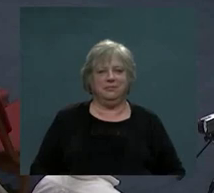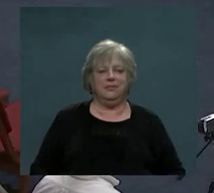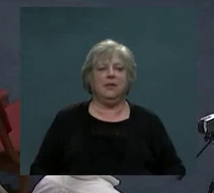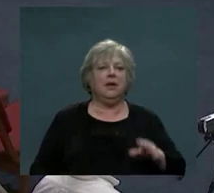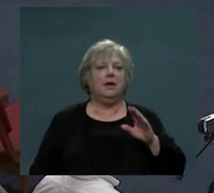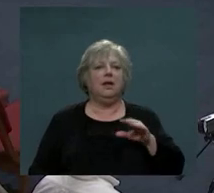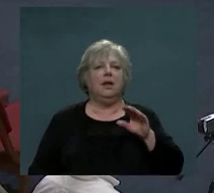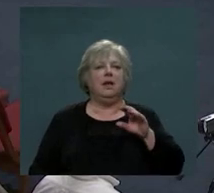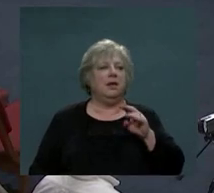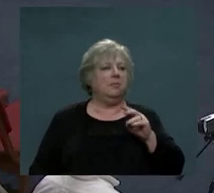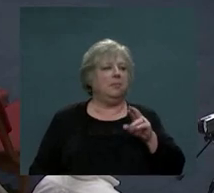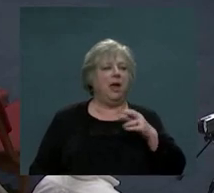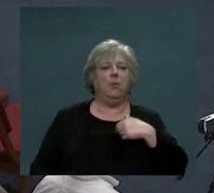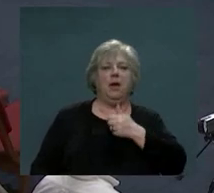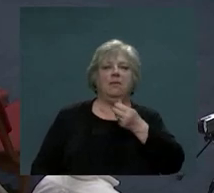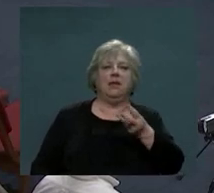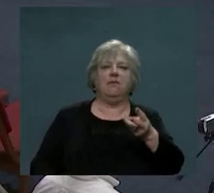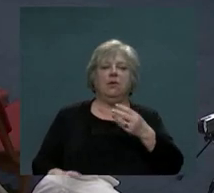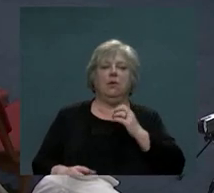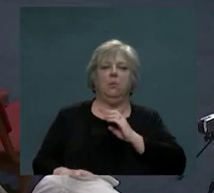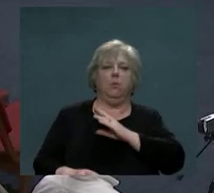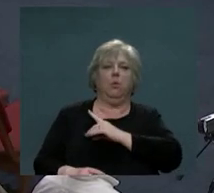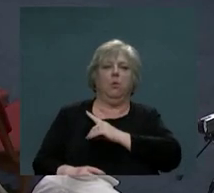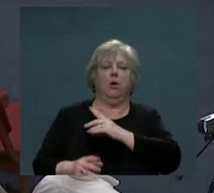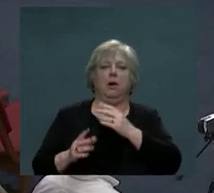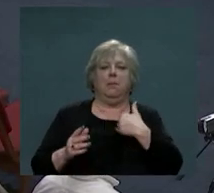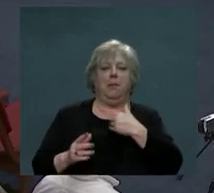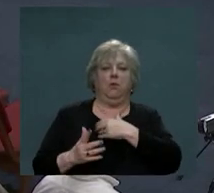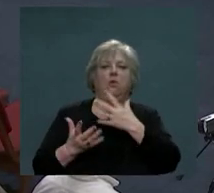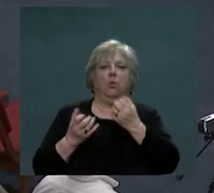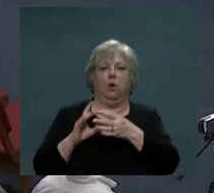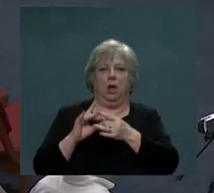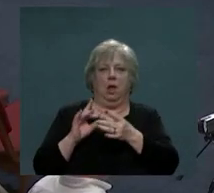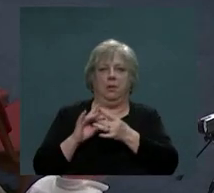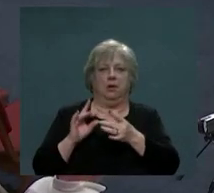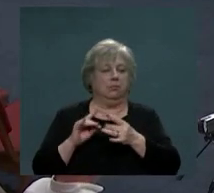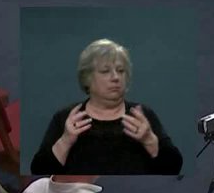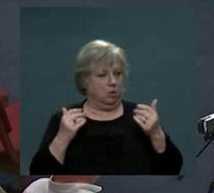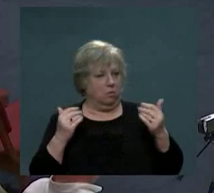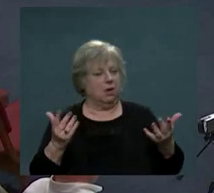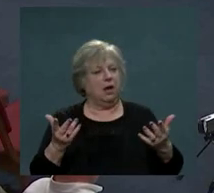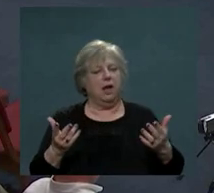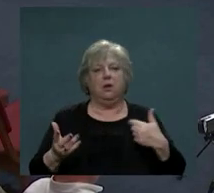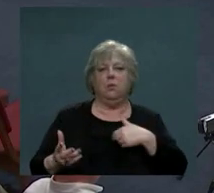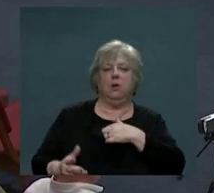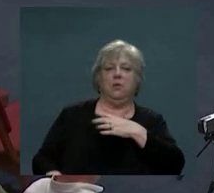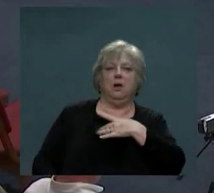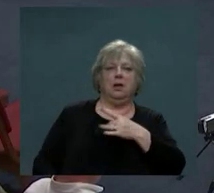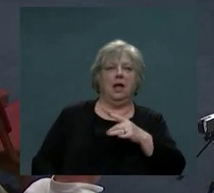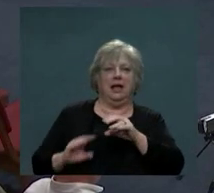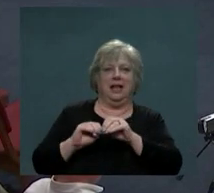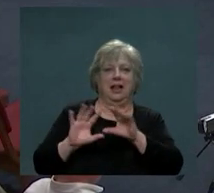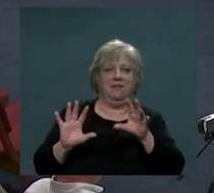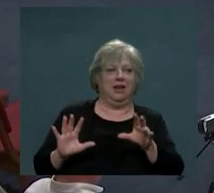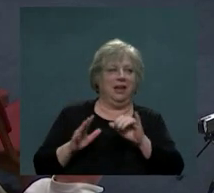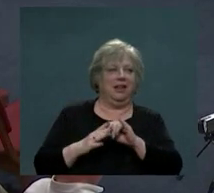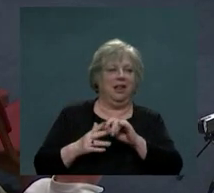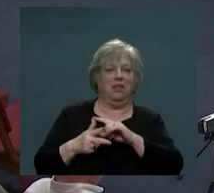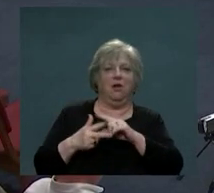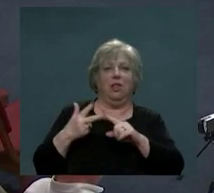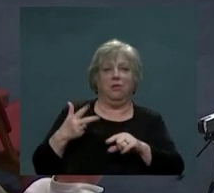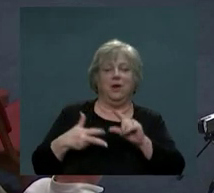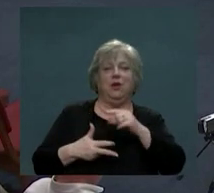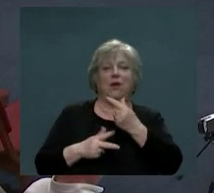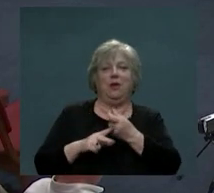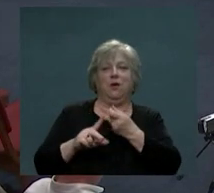Mayor, we've got a couple of board members who would like to make a comment. All right, go right ahead, please. And we would like a clarification that there are three